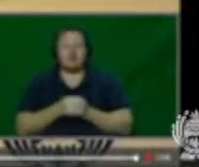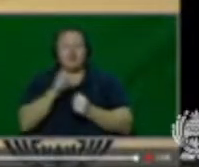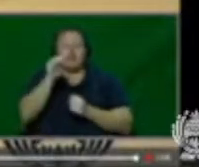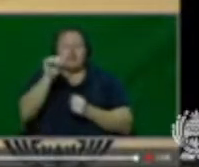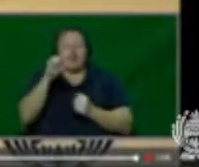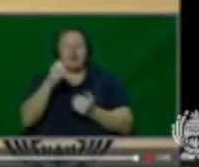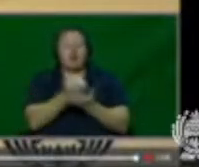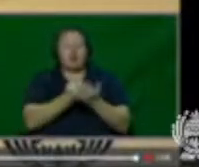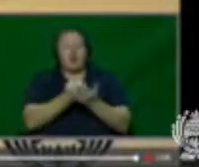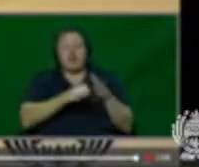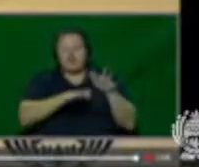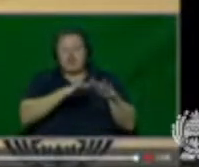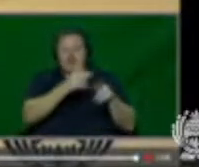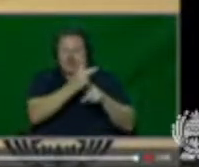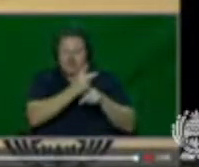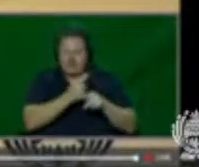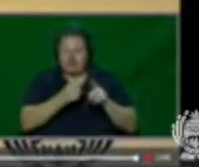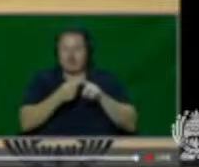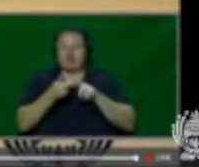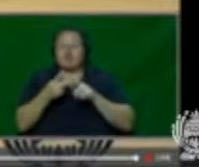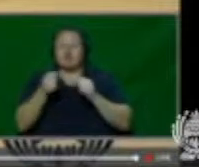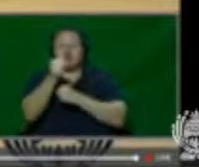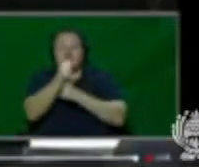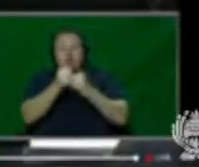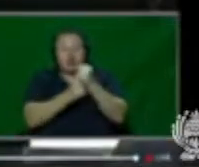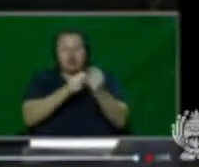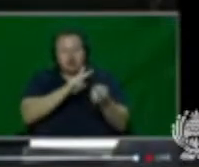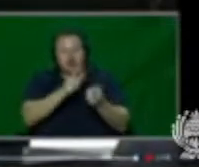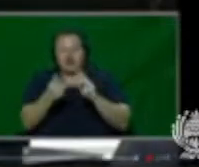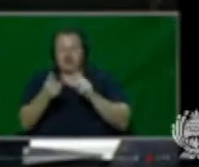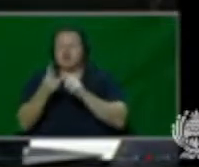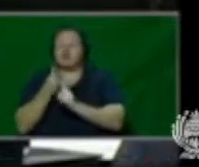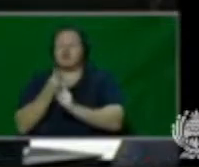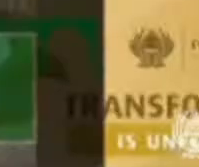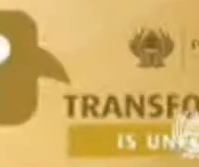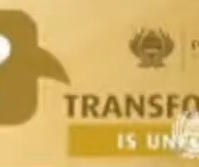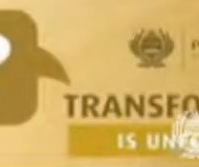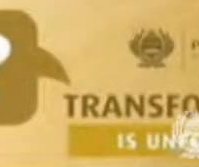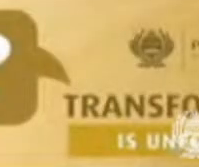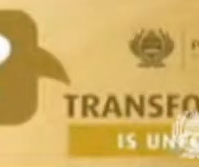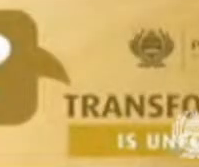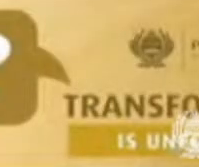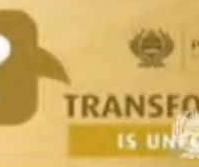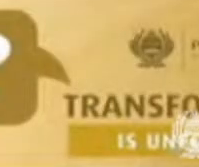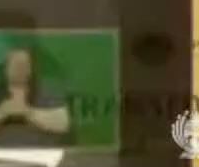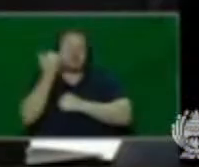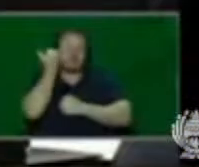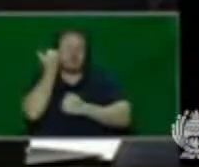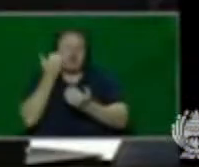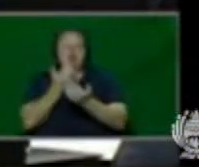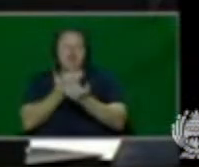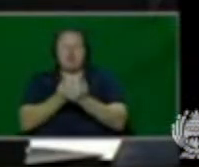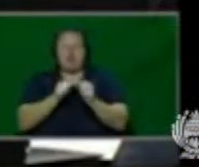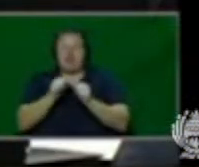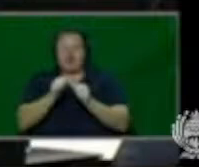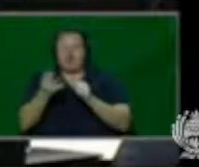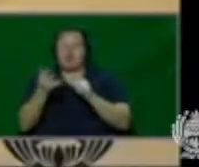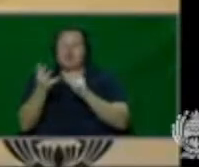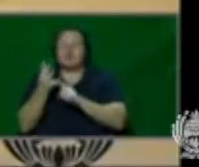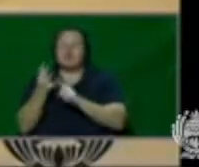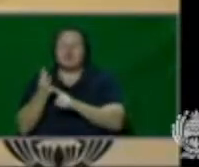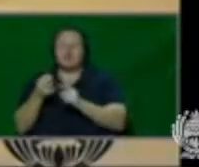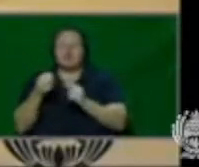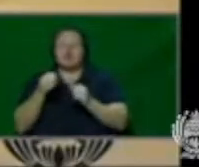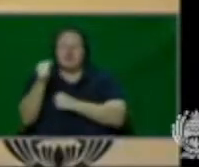stability, implementing structural reforms, improving state capacity, and accelerating